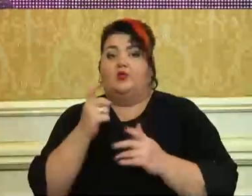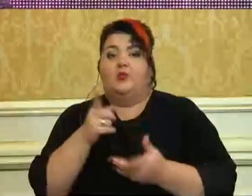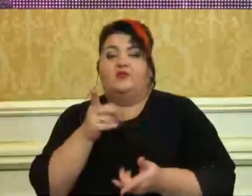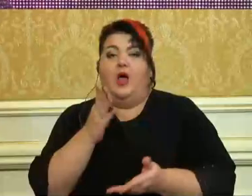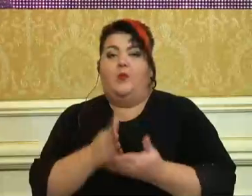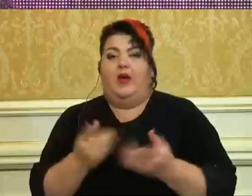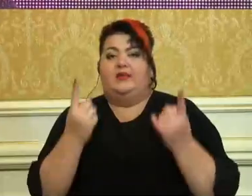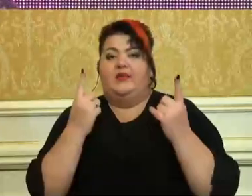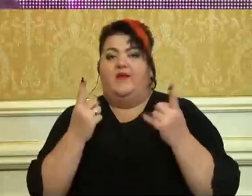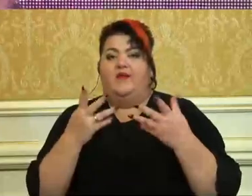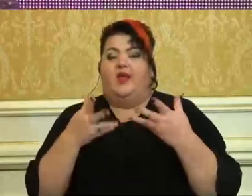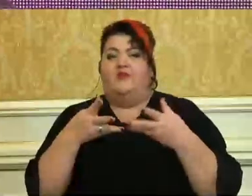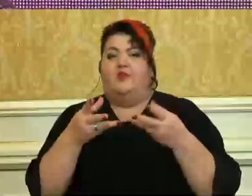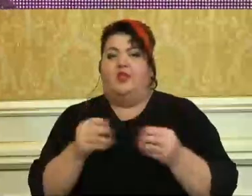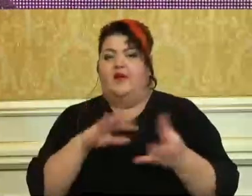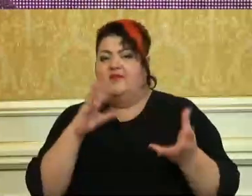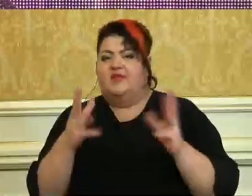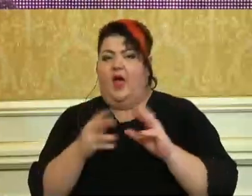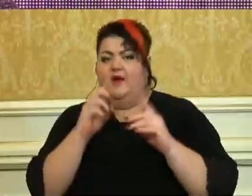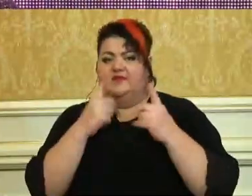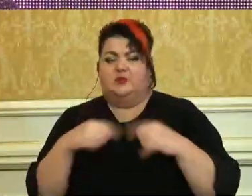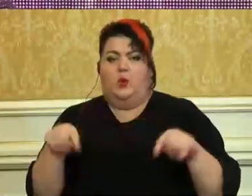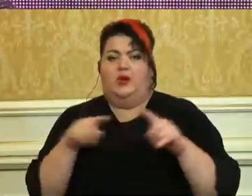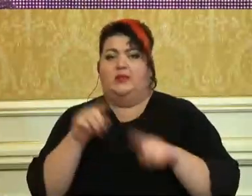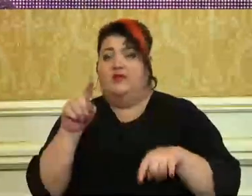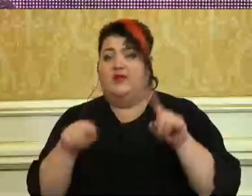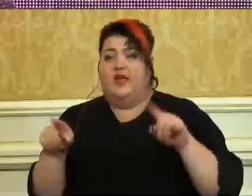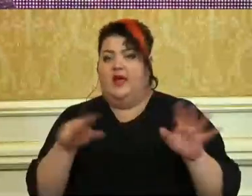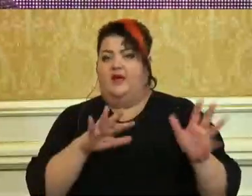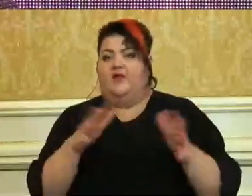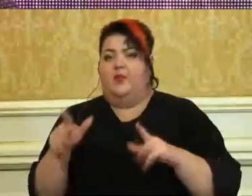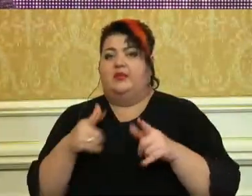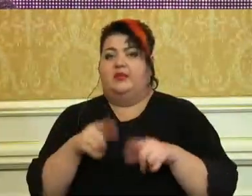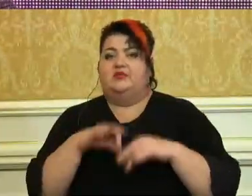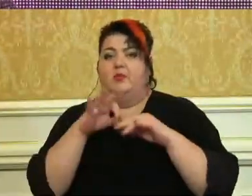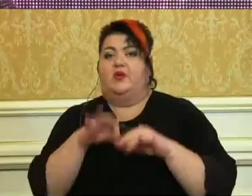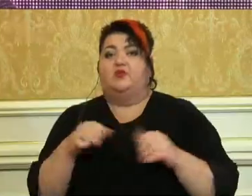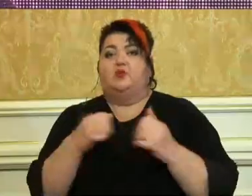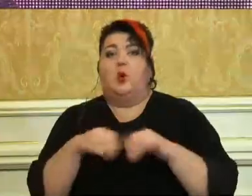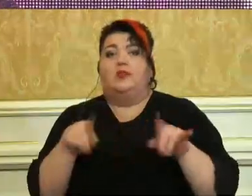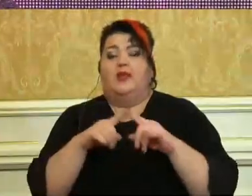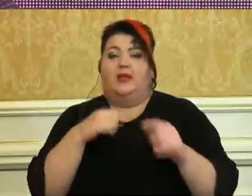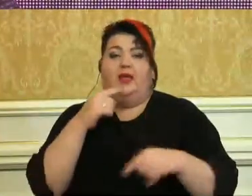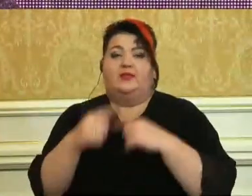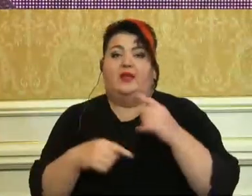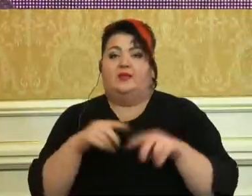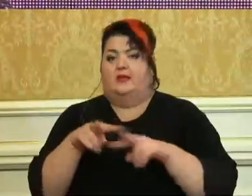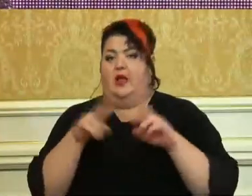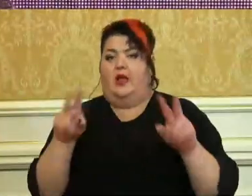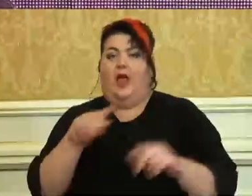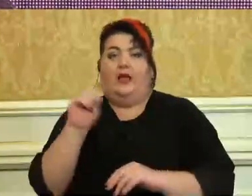economics issues, et cetera, so on, all this situation and the economical situation also very influential. And